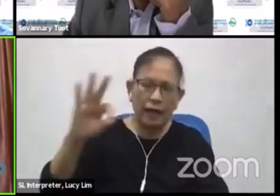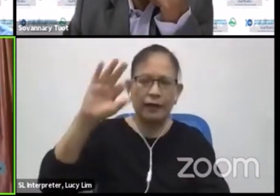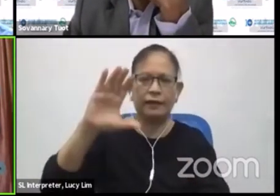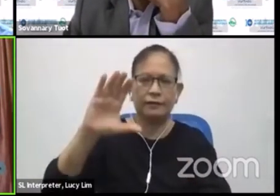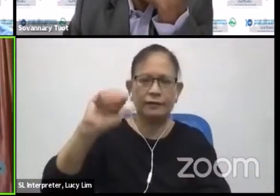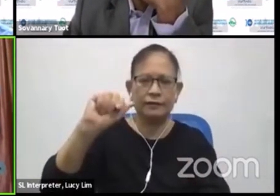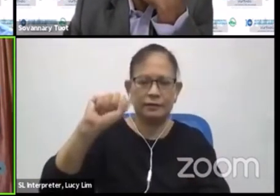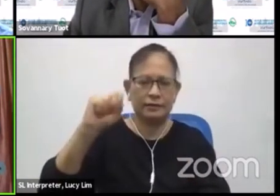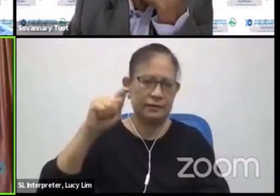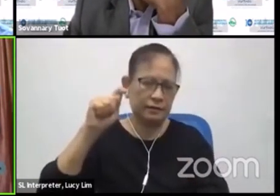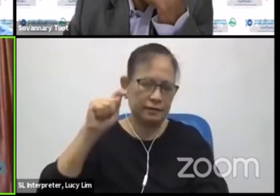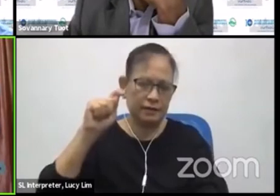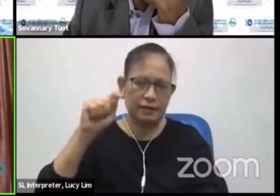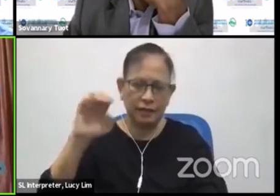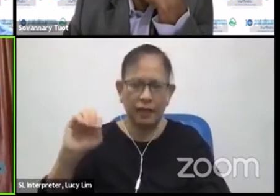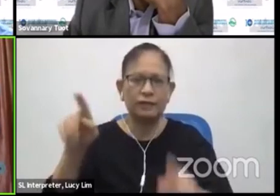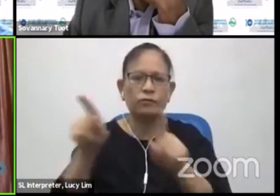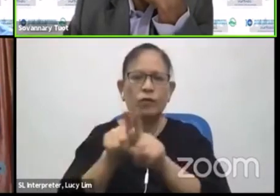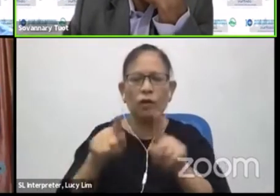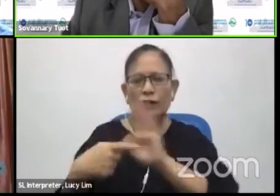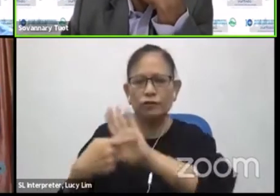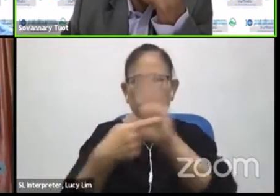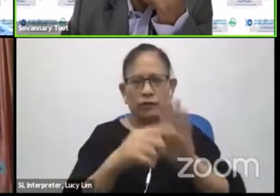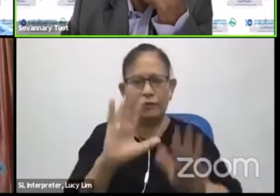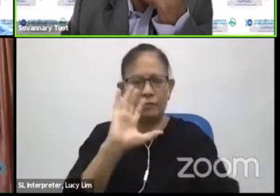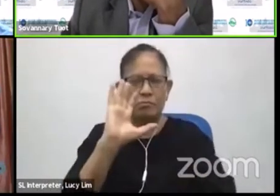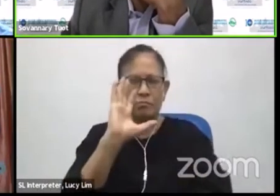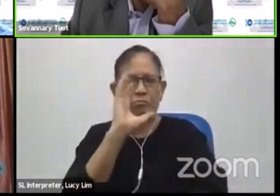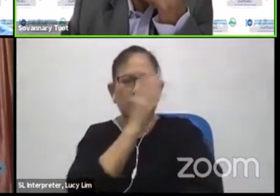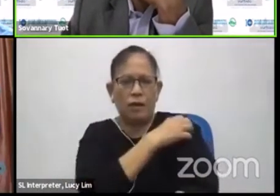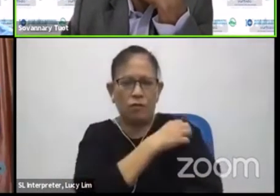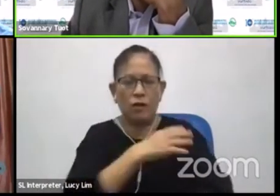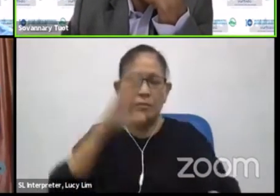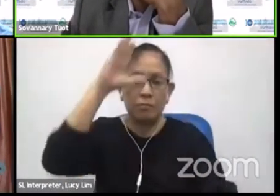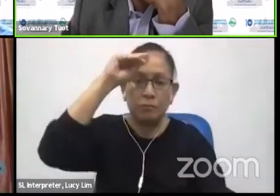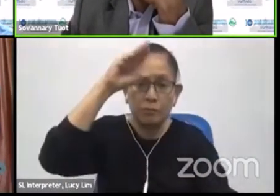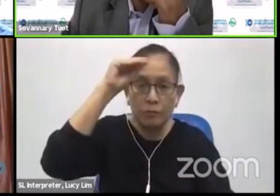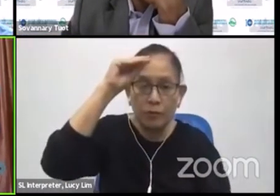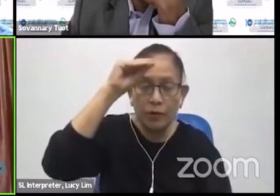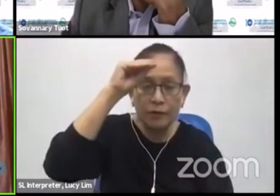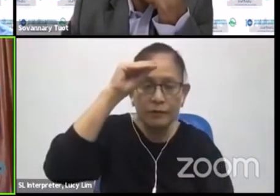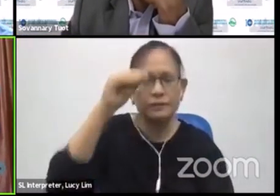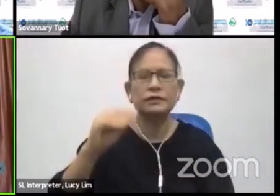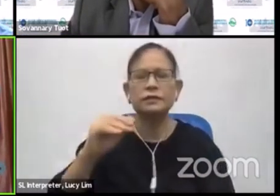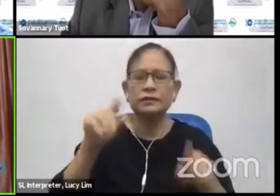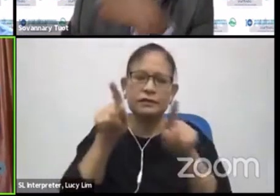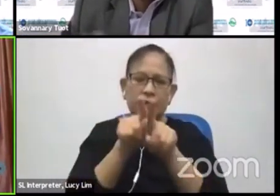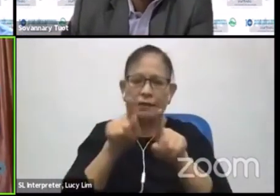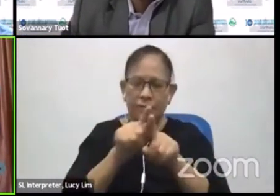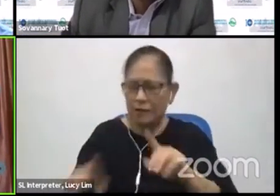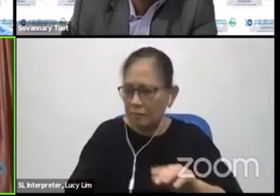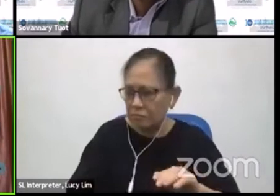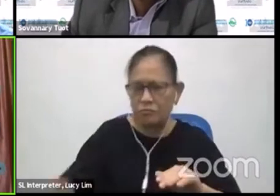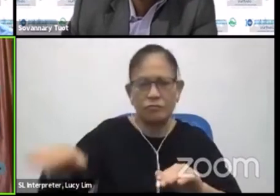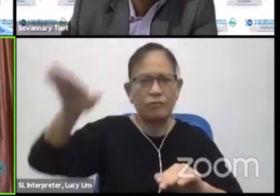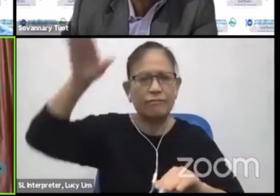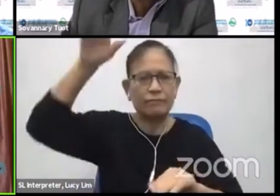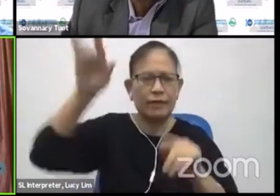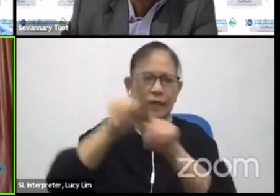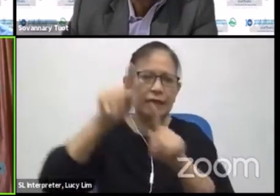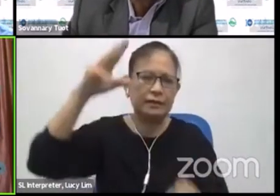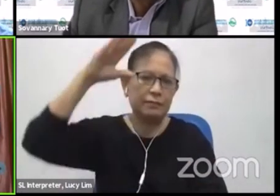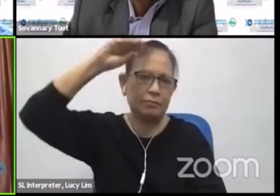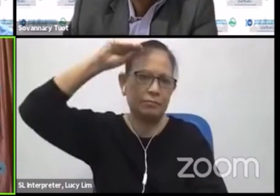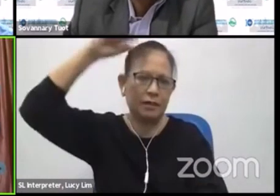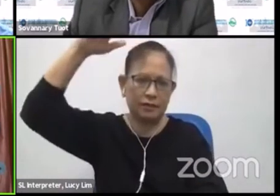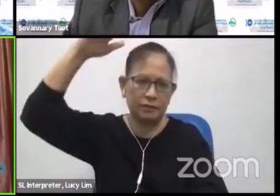of power, as you mentioned just now. Boys are brought up with false and stereotyped notions of masculinity. And they